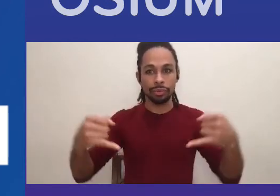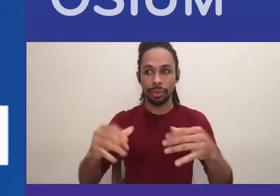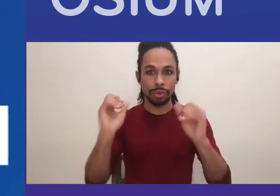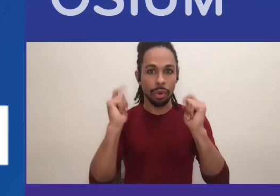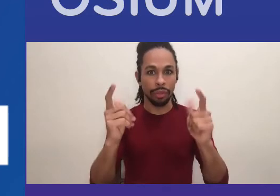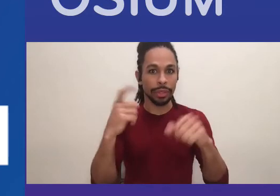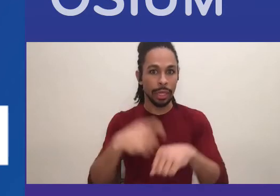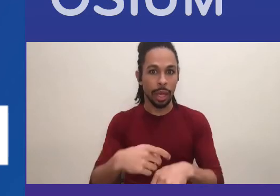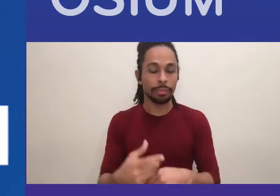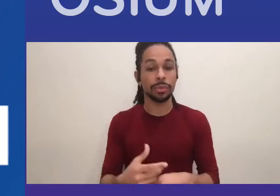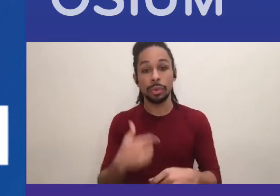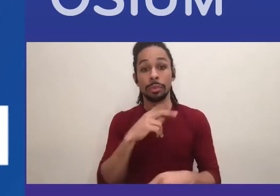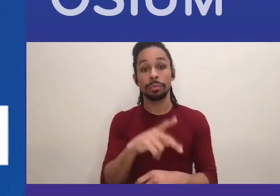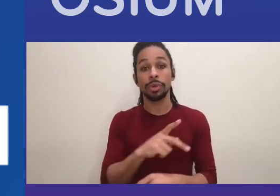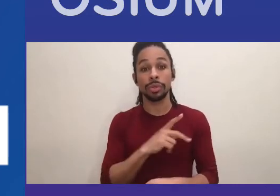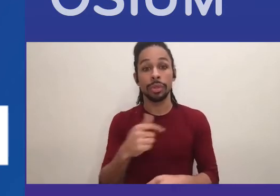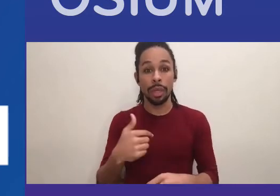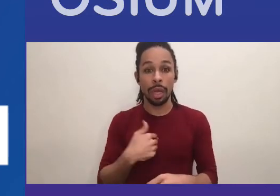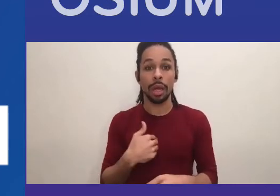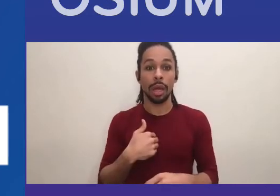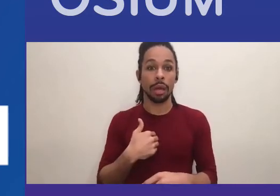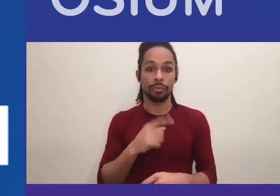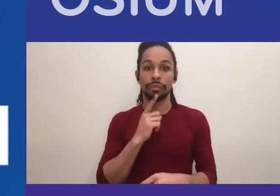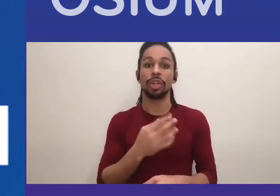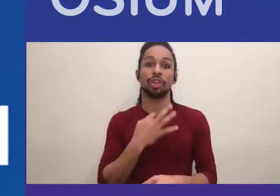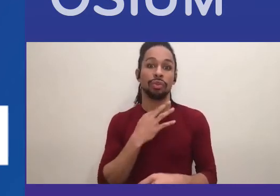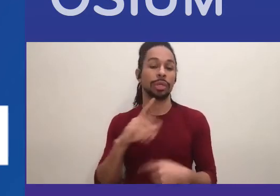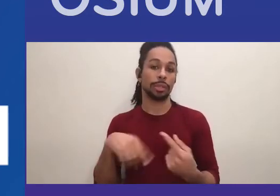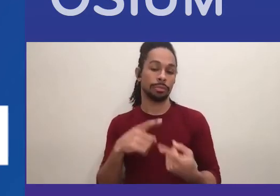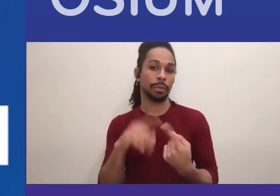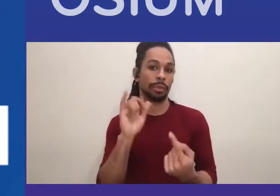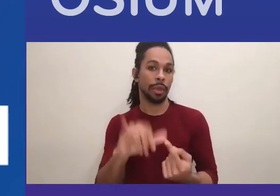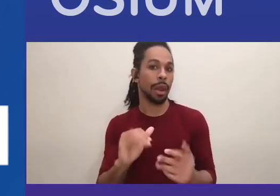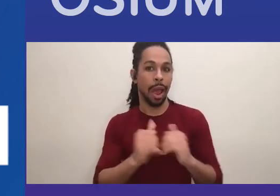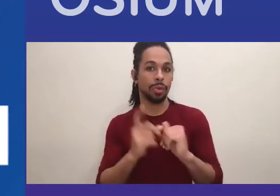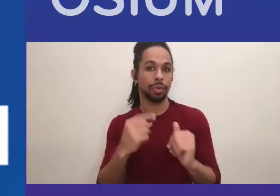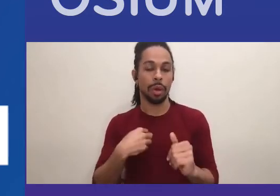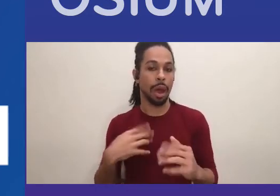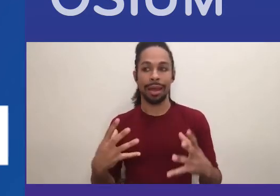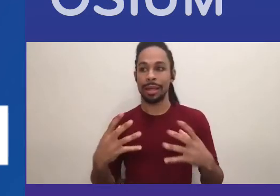just personally, that's what I am so curious about. How do I take direction from